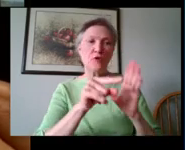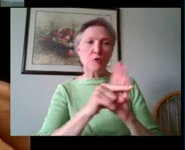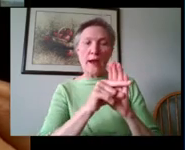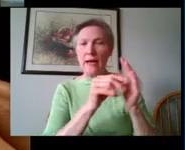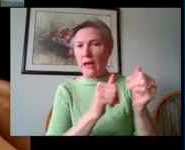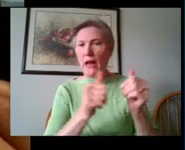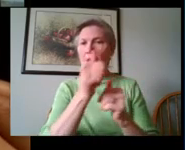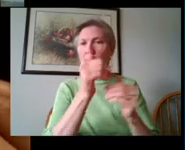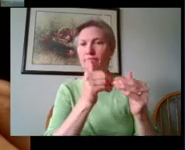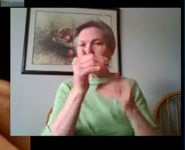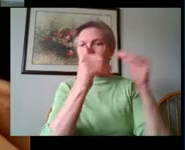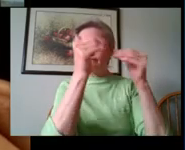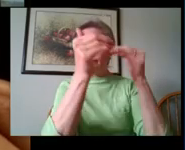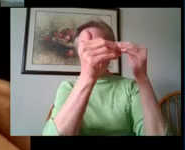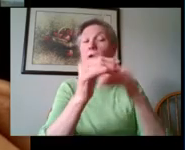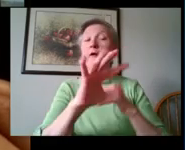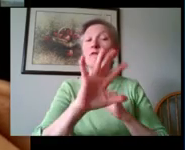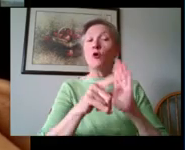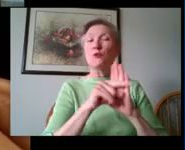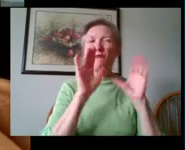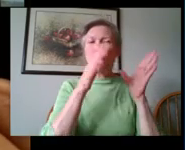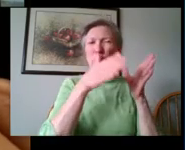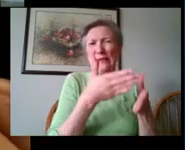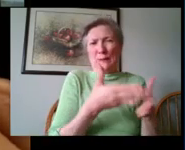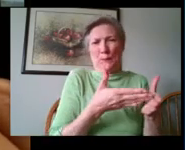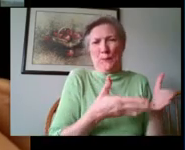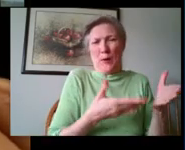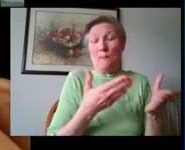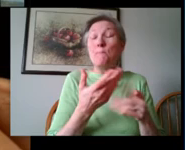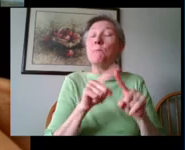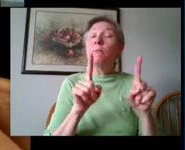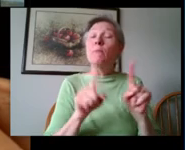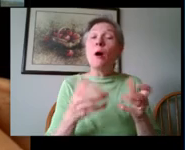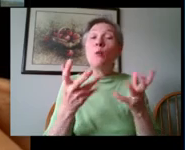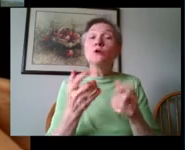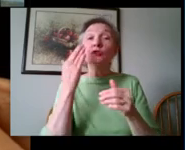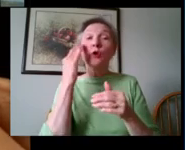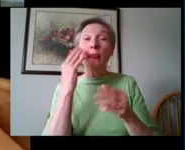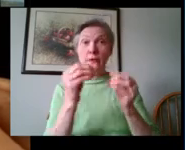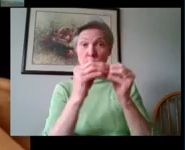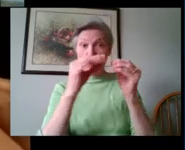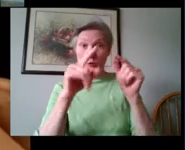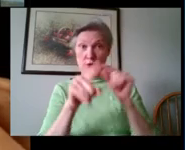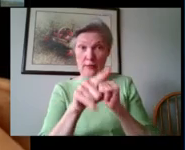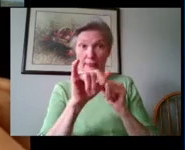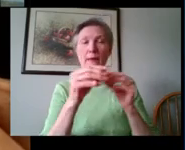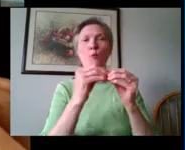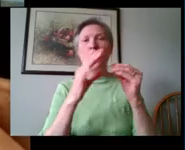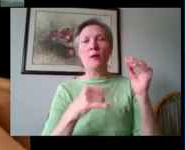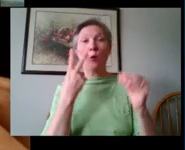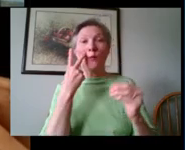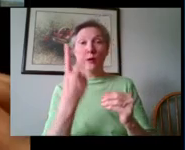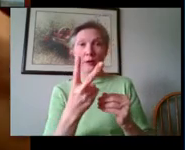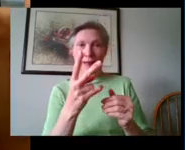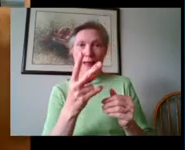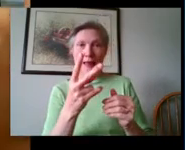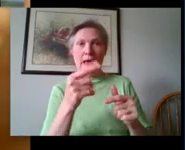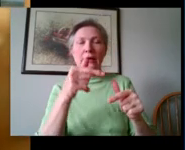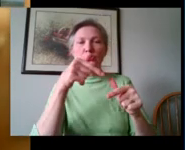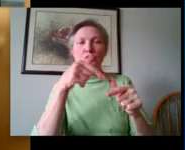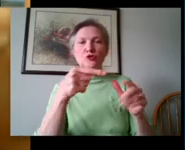4th grade, we're actually going to only focus on part of this, but I want you to be aware that there's more to this coordinate plane than what we're looking at in 4th